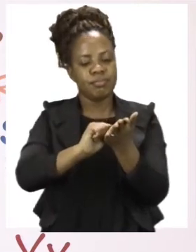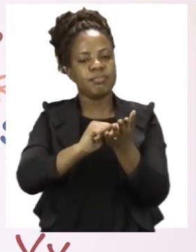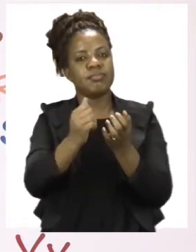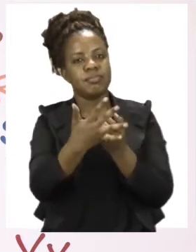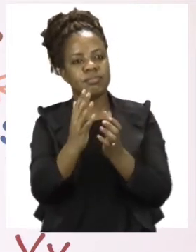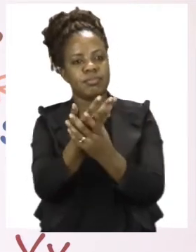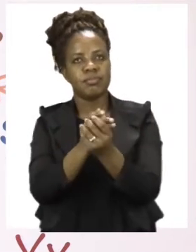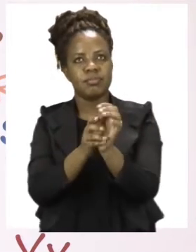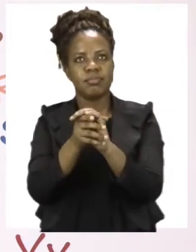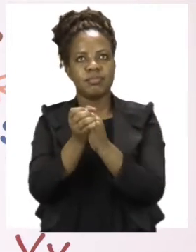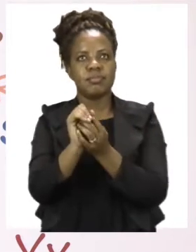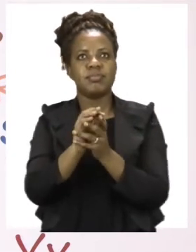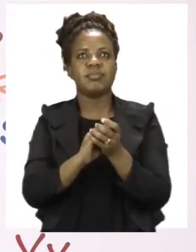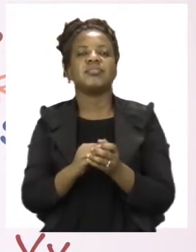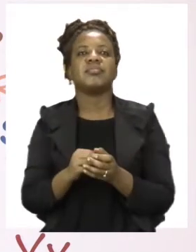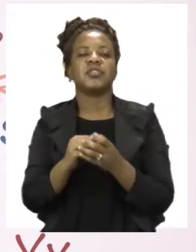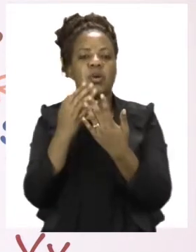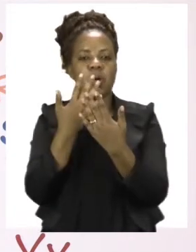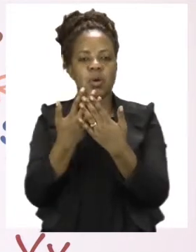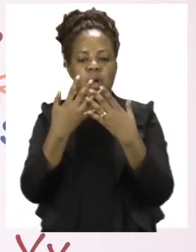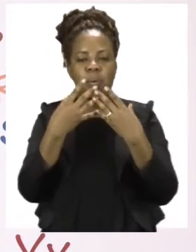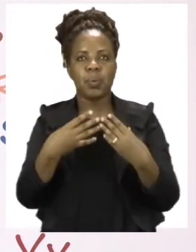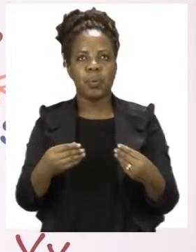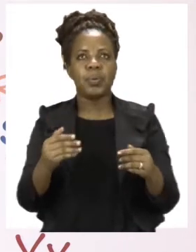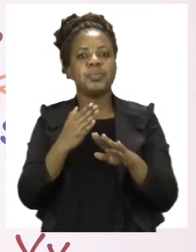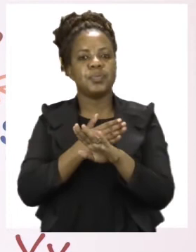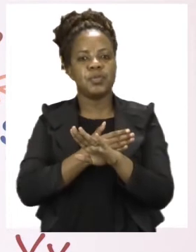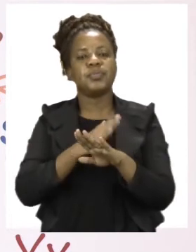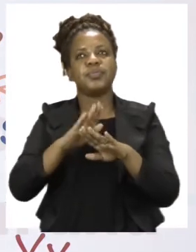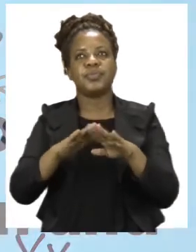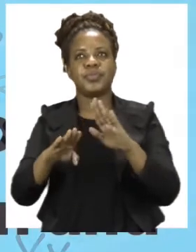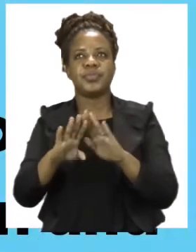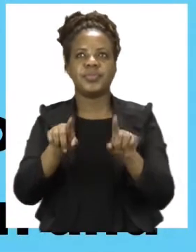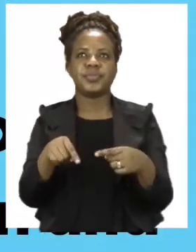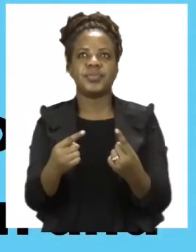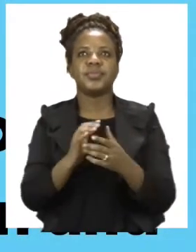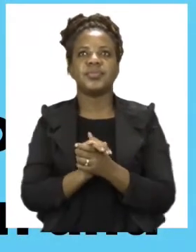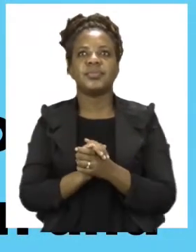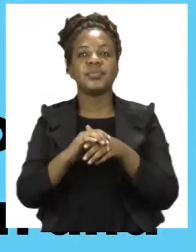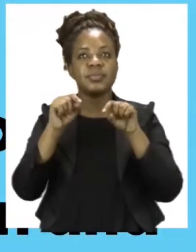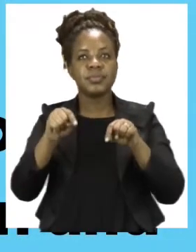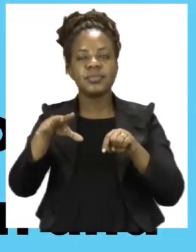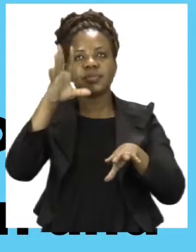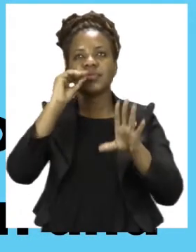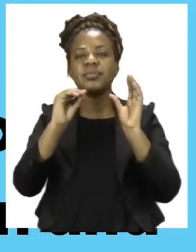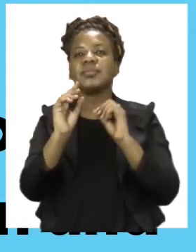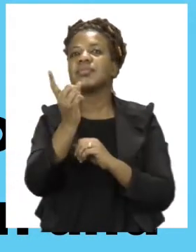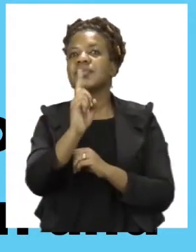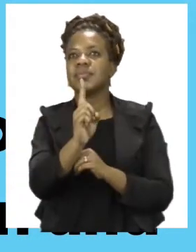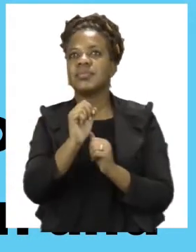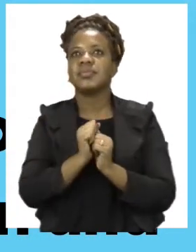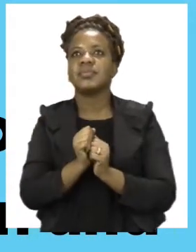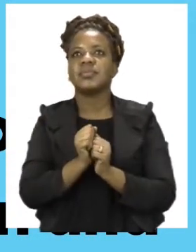and water. Make sure your hands are dry before you touch anything. For today's lesson, we will be